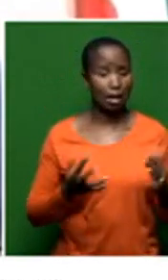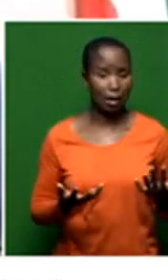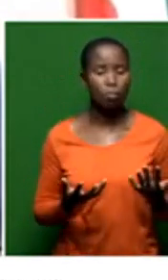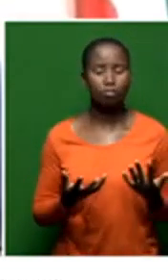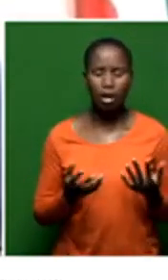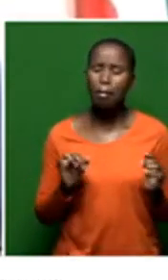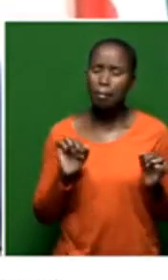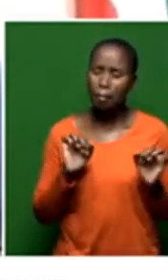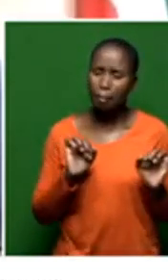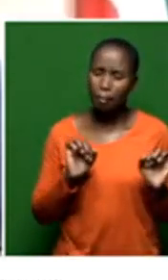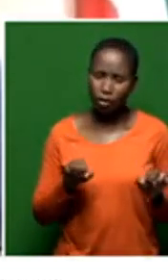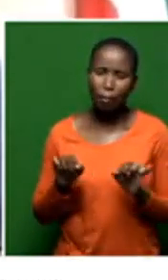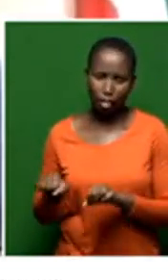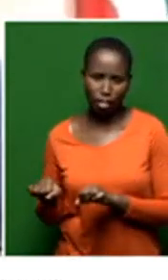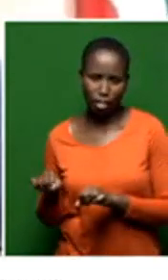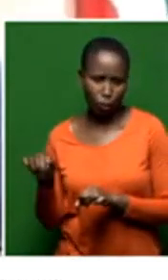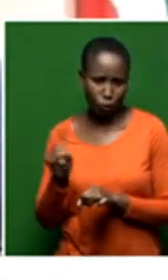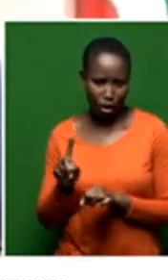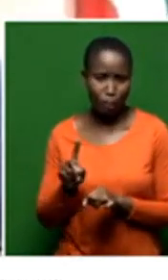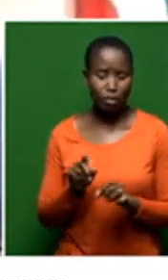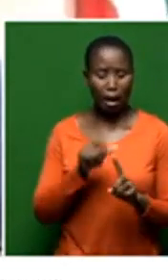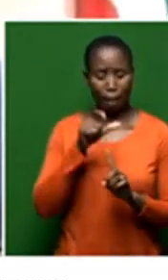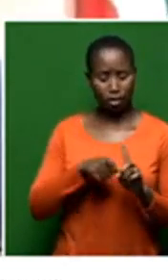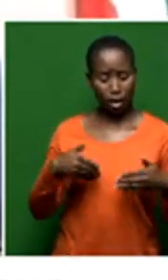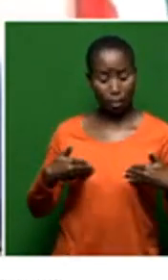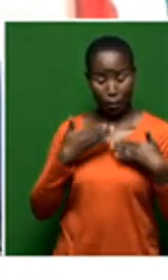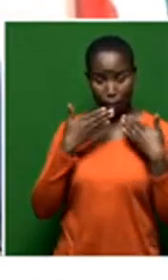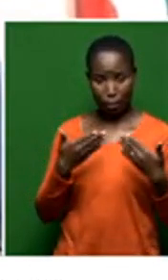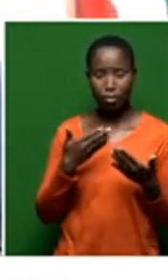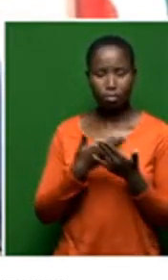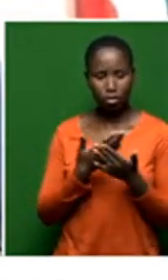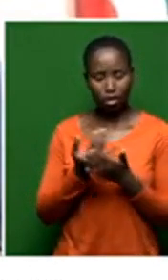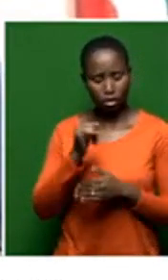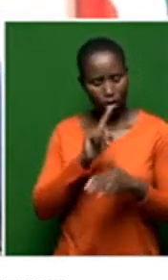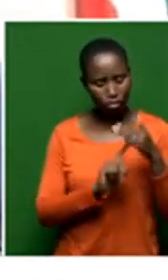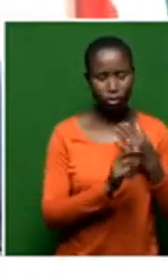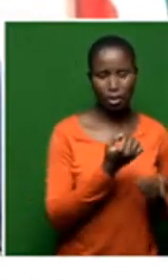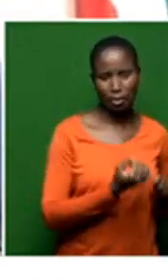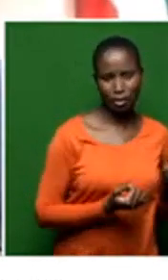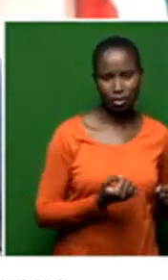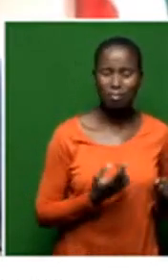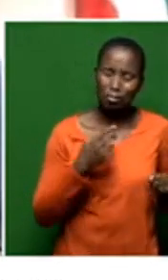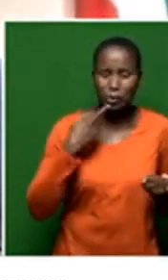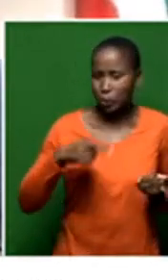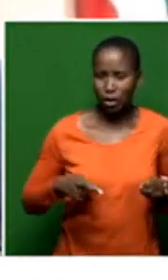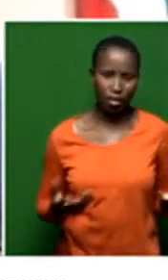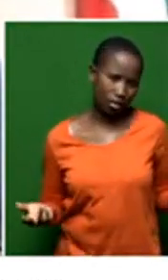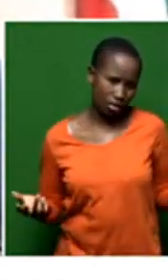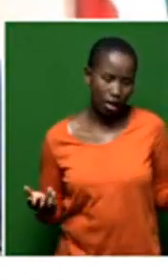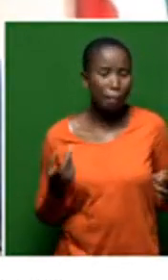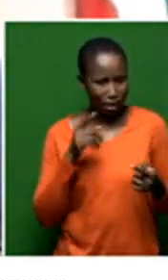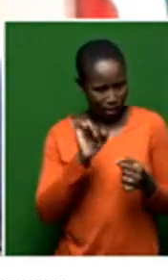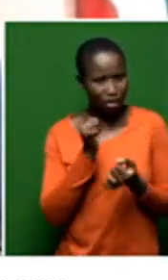huge possibility that someone who's aggrieved will still approach a competent court of law. That's the reality of a